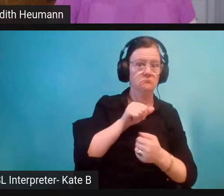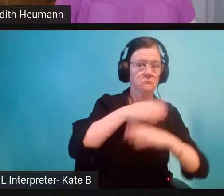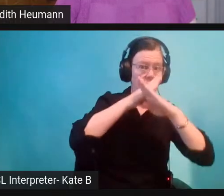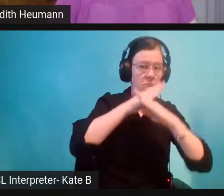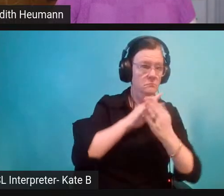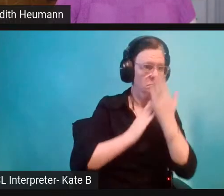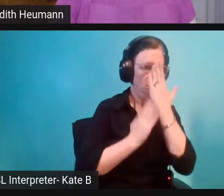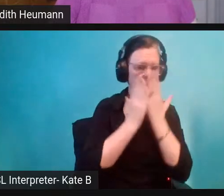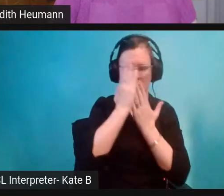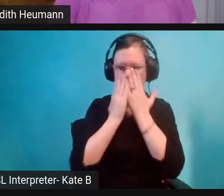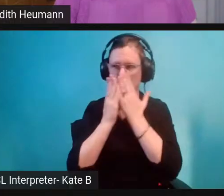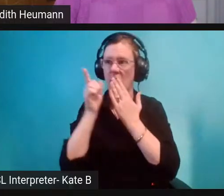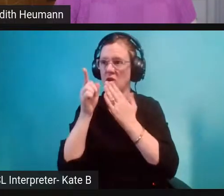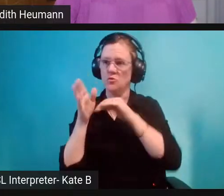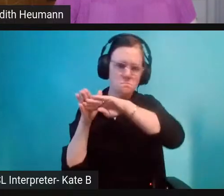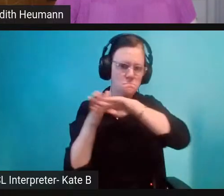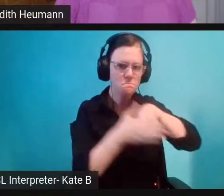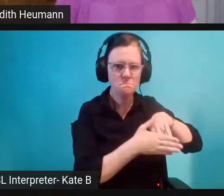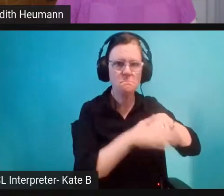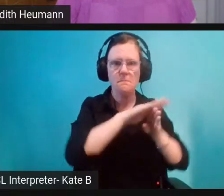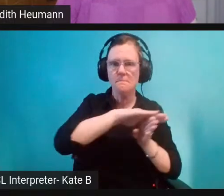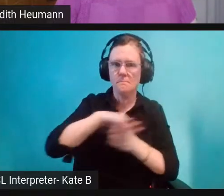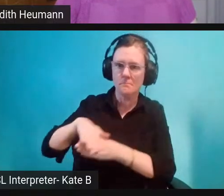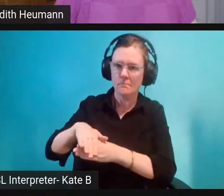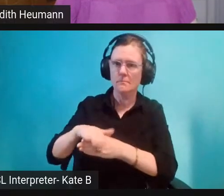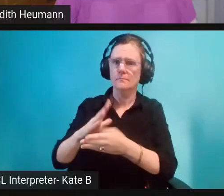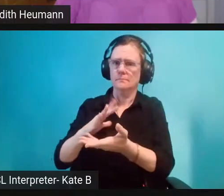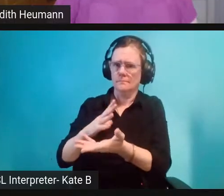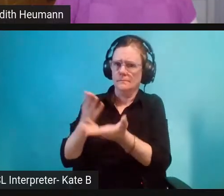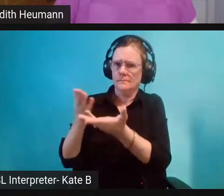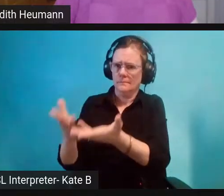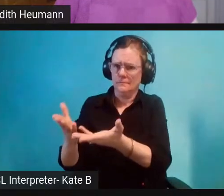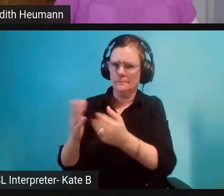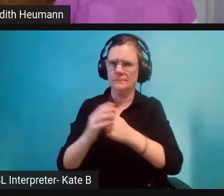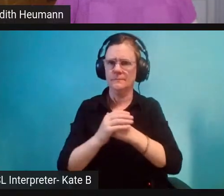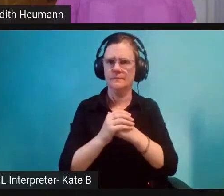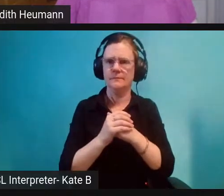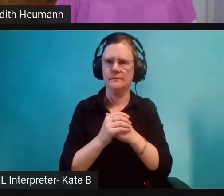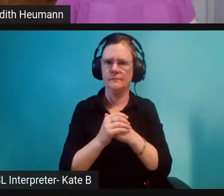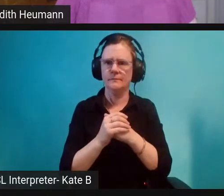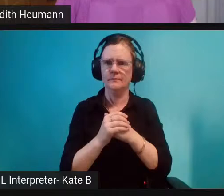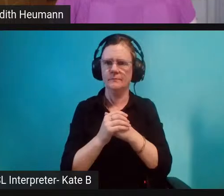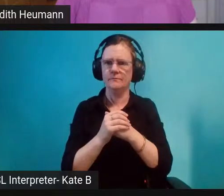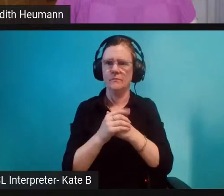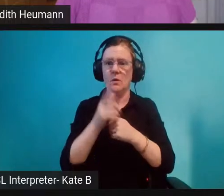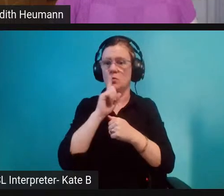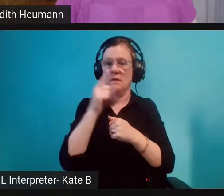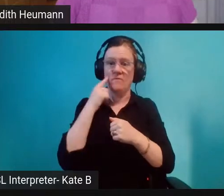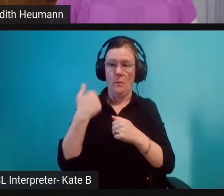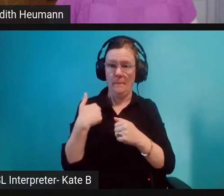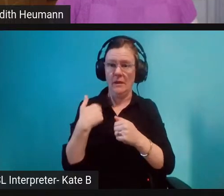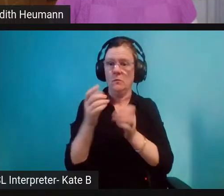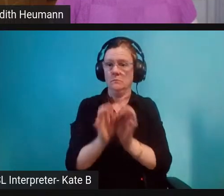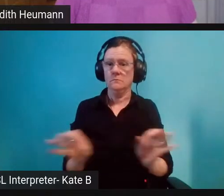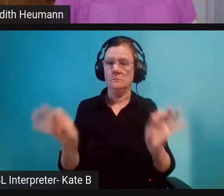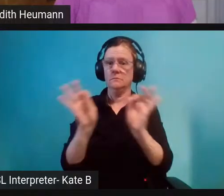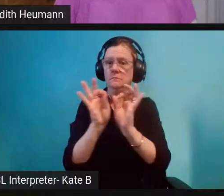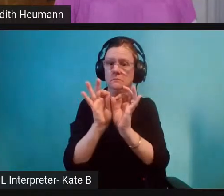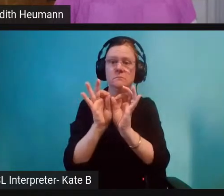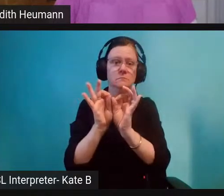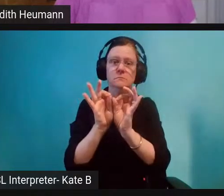been overcoming them. And I think it's important, at least for me, it's always important to work with